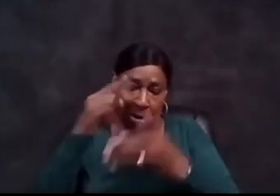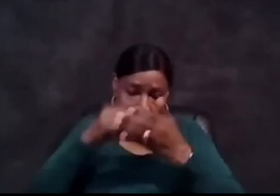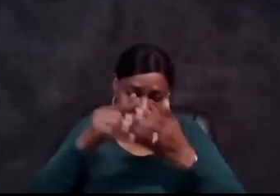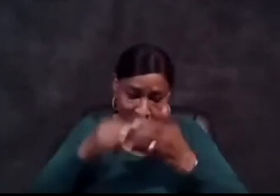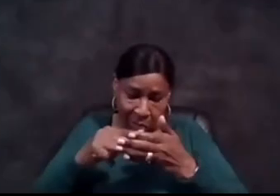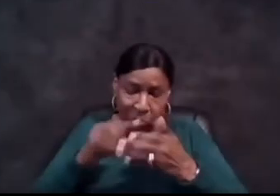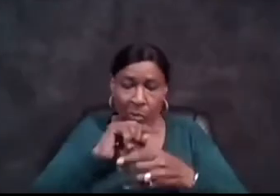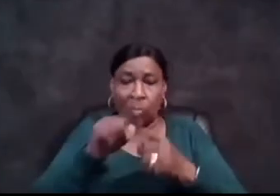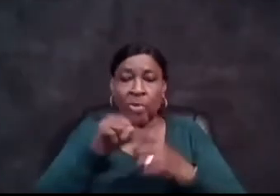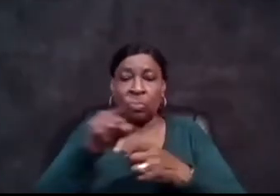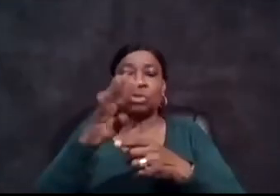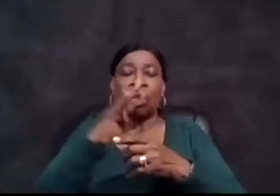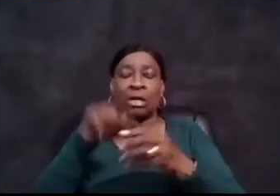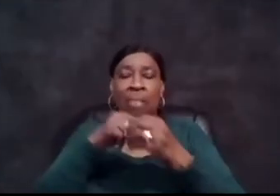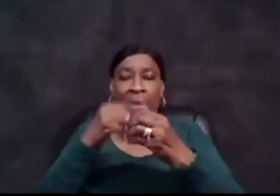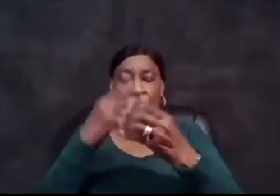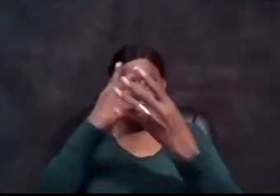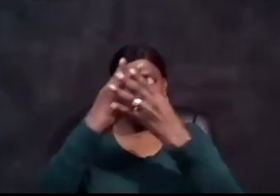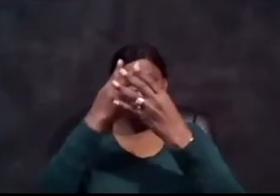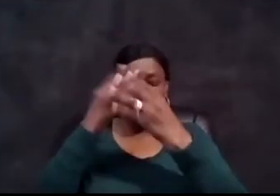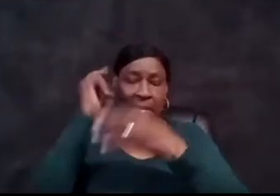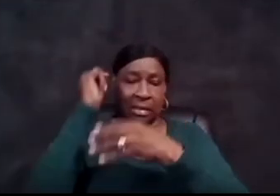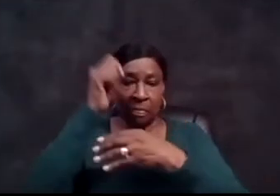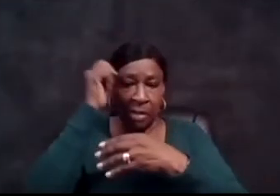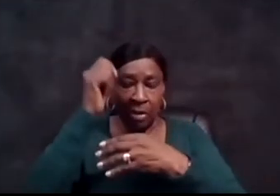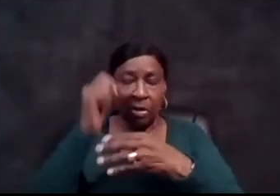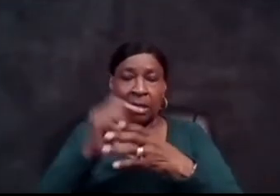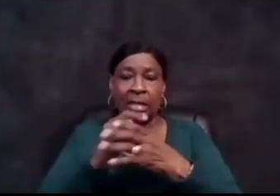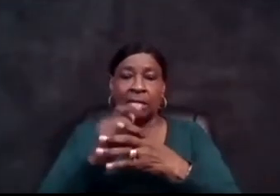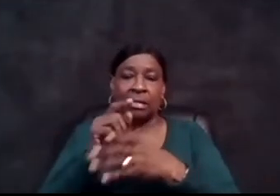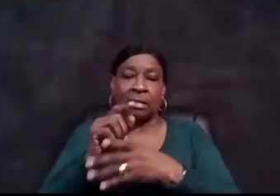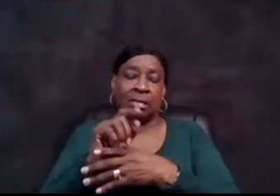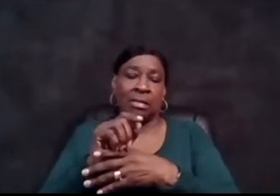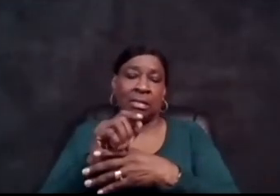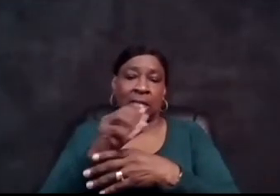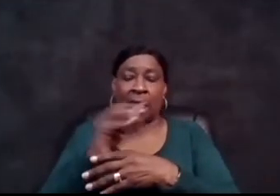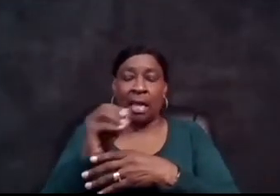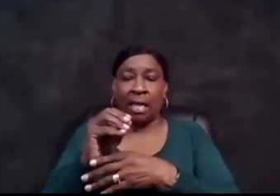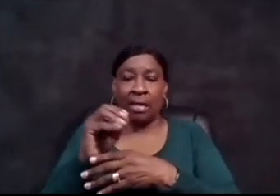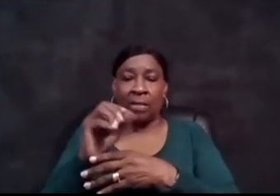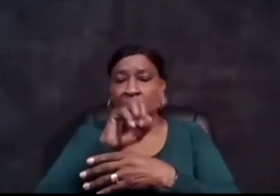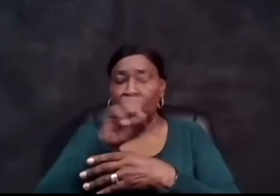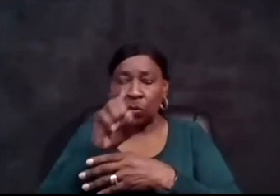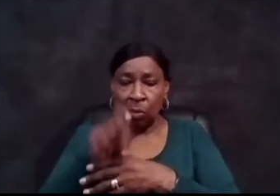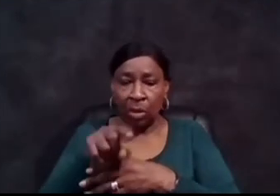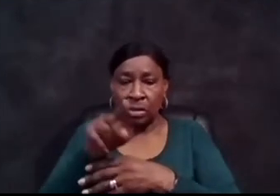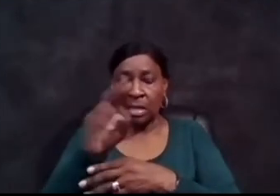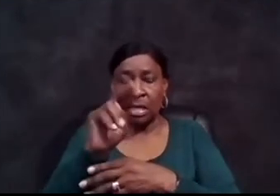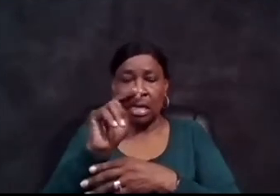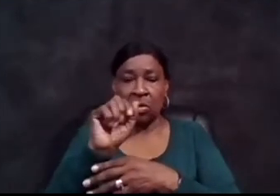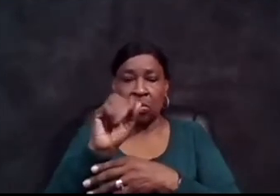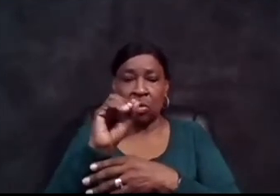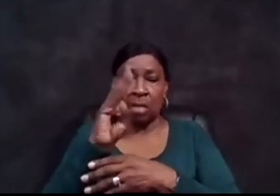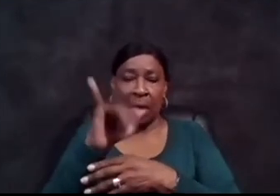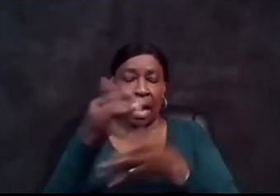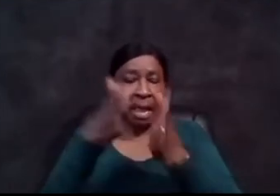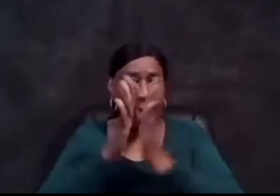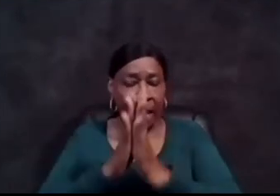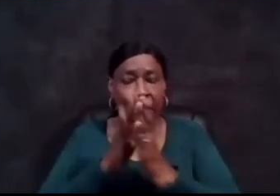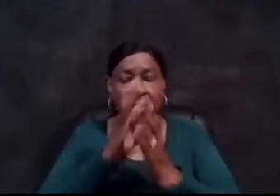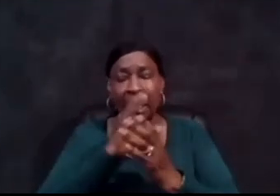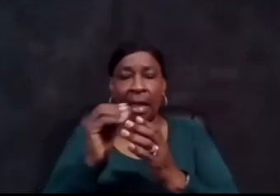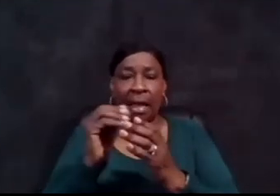talking about, the prison theory, Alison, or the questions that Naomi was asking, or just